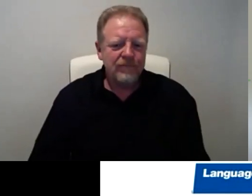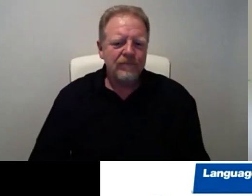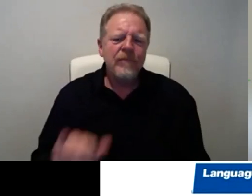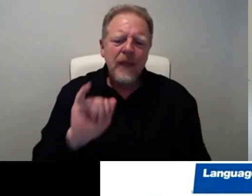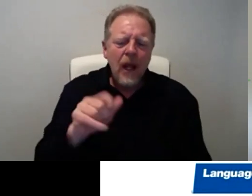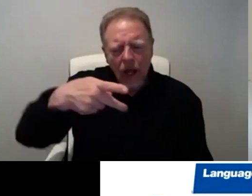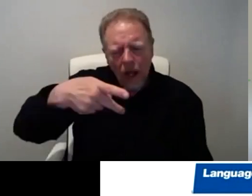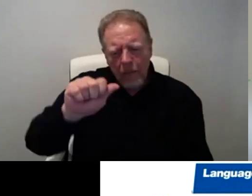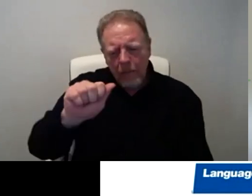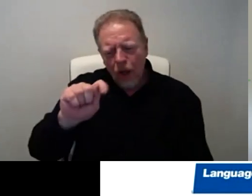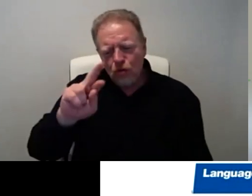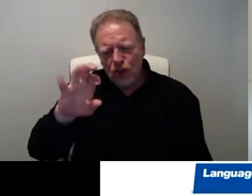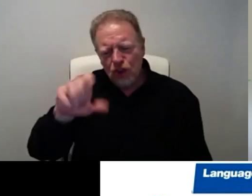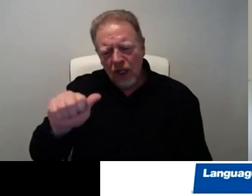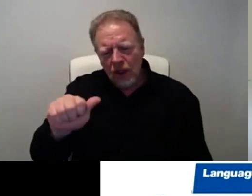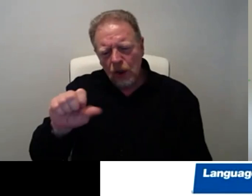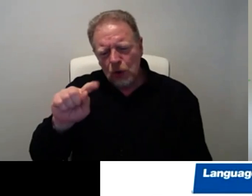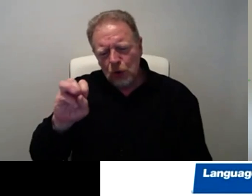Patricia Stewart, do you have a question?